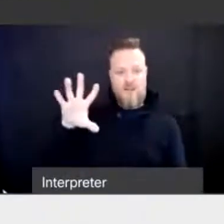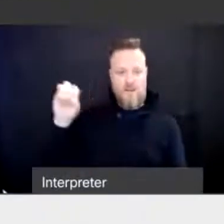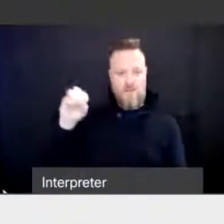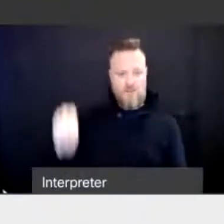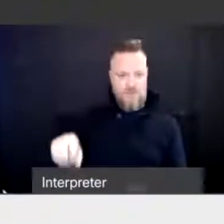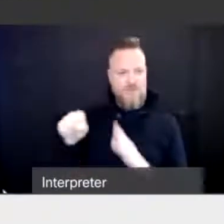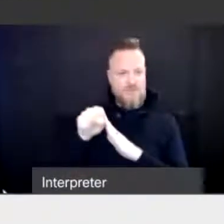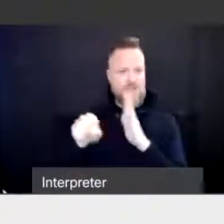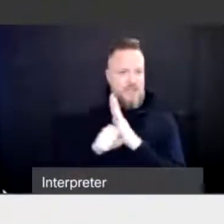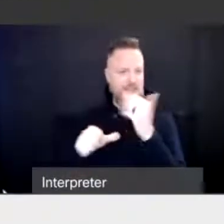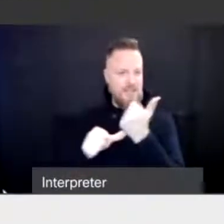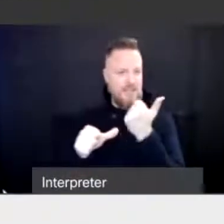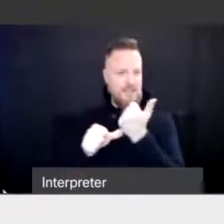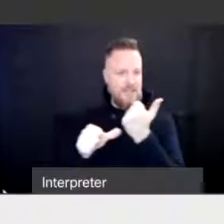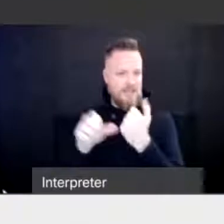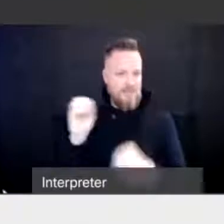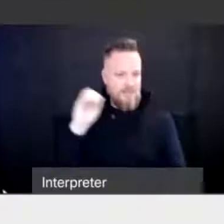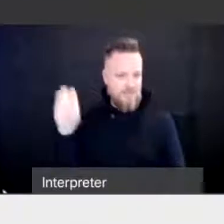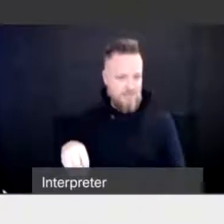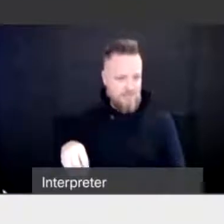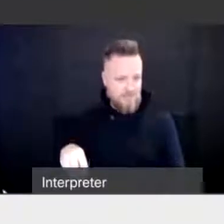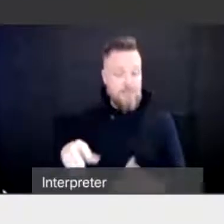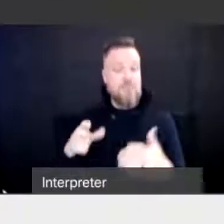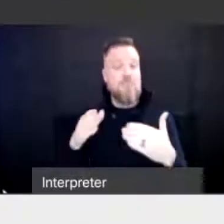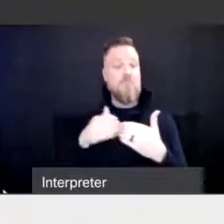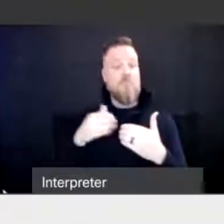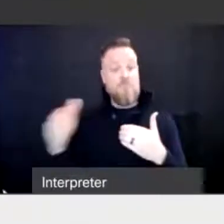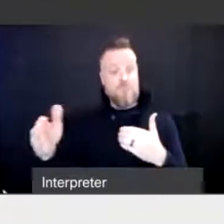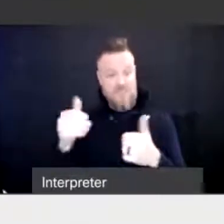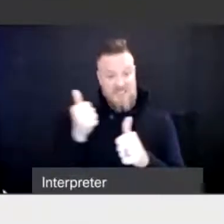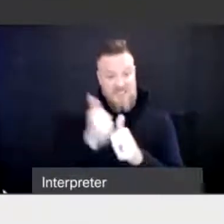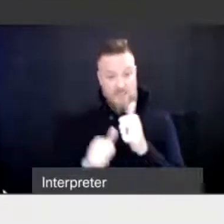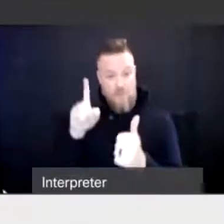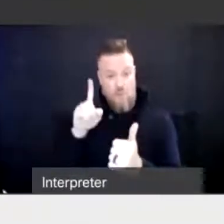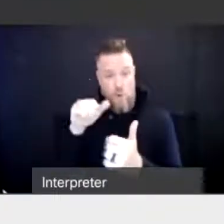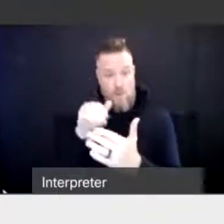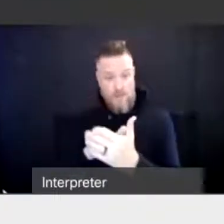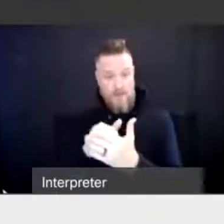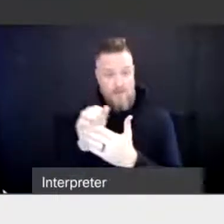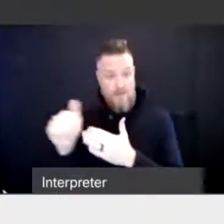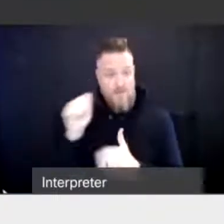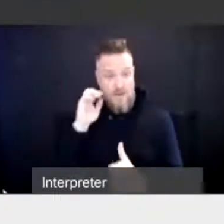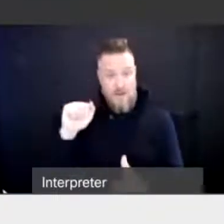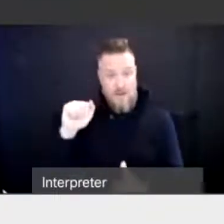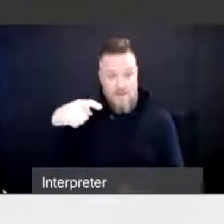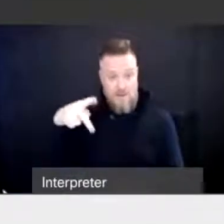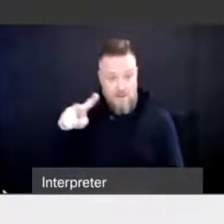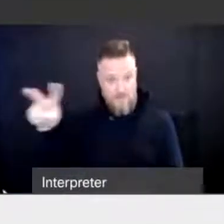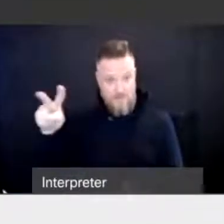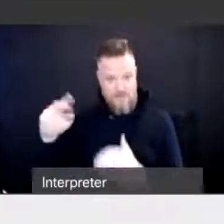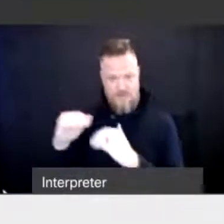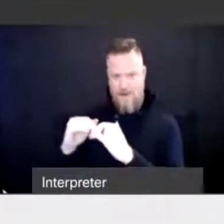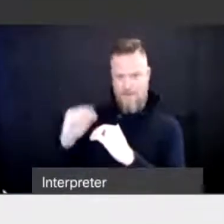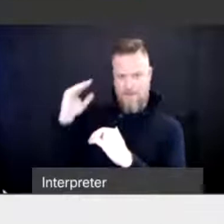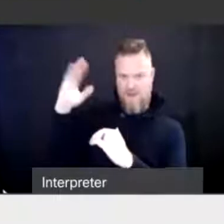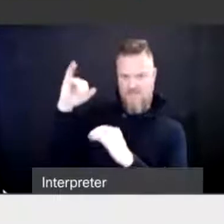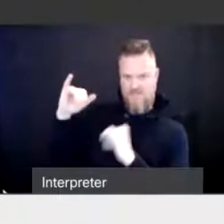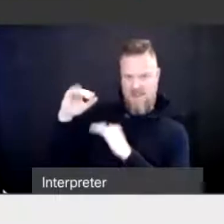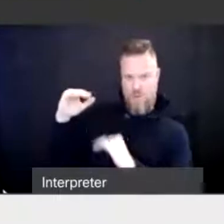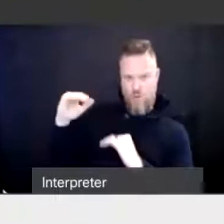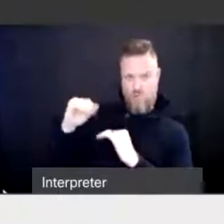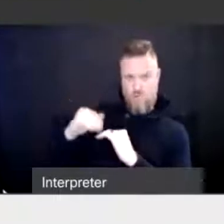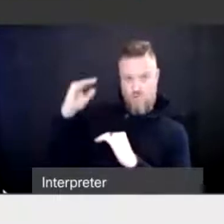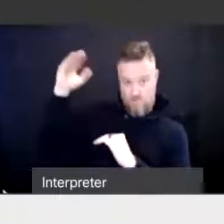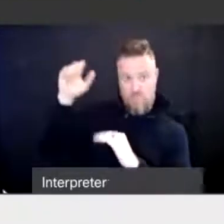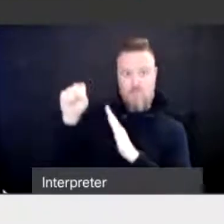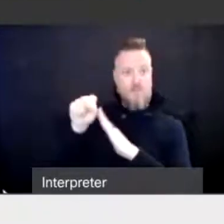aid percentage. Then for every $1,000 in AVPP above that lowest AVPP, the